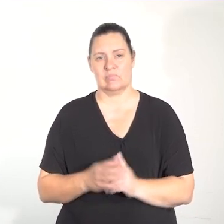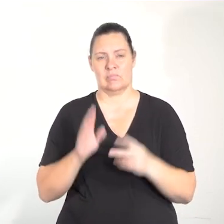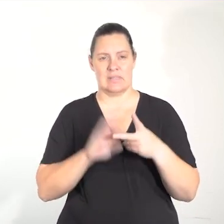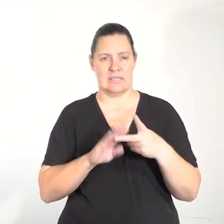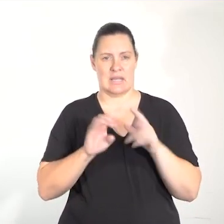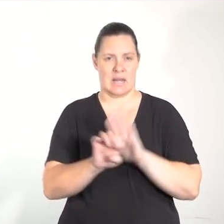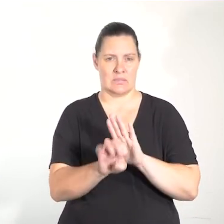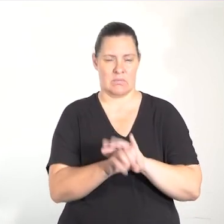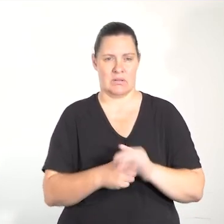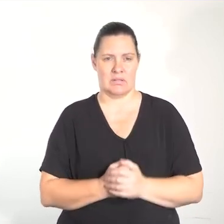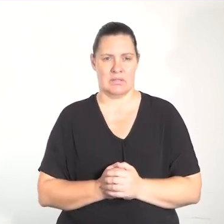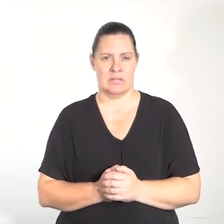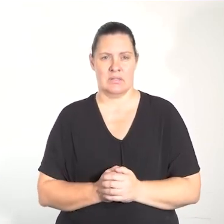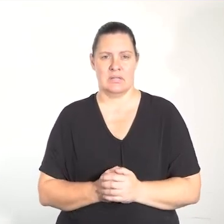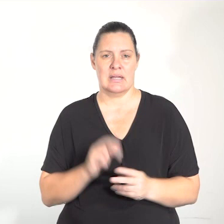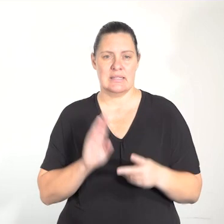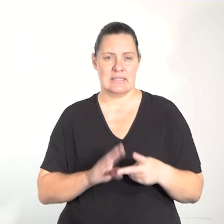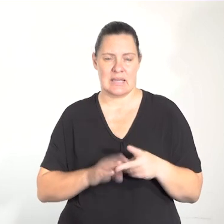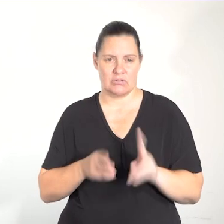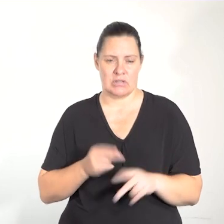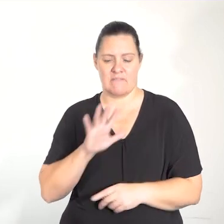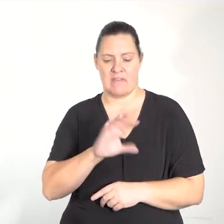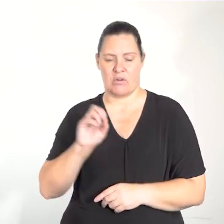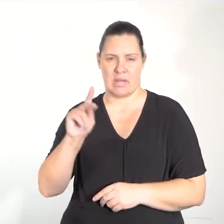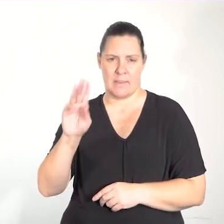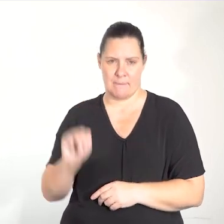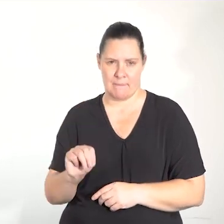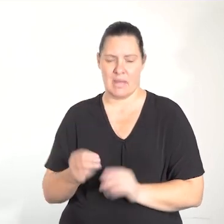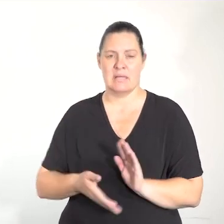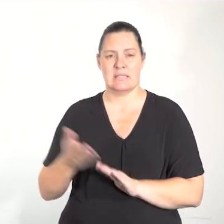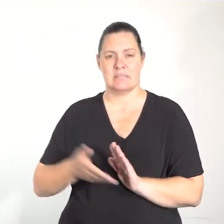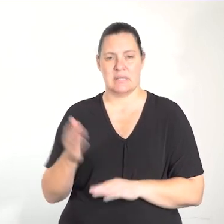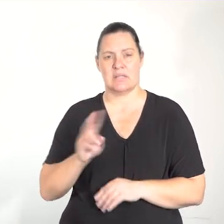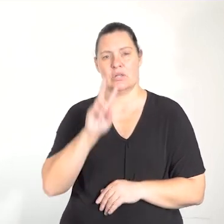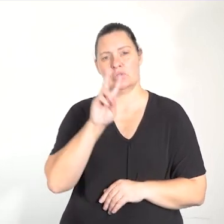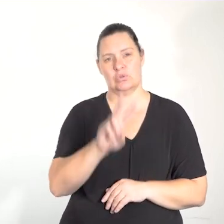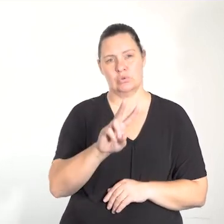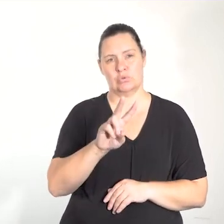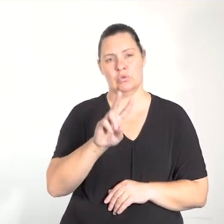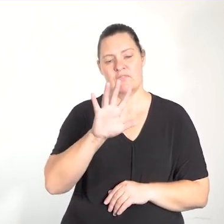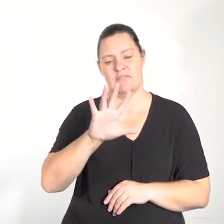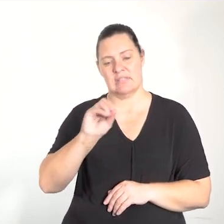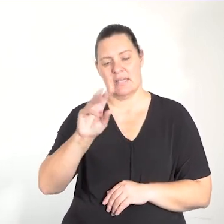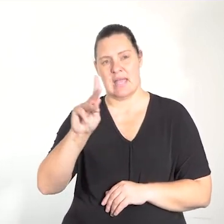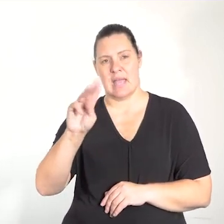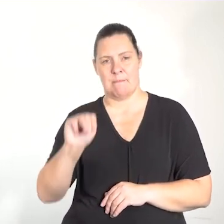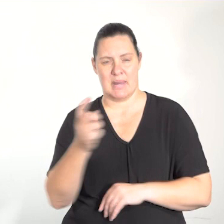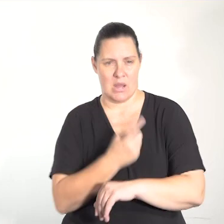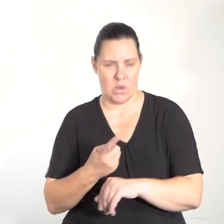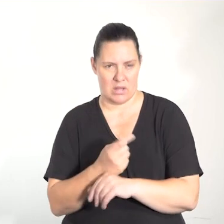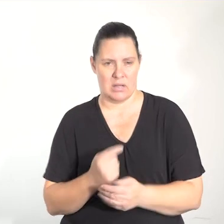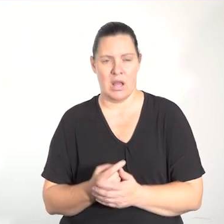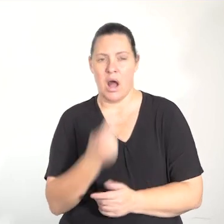Let's look at a second example. A second train travels for 500 kilometers at a speed of 250 kilometers per